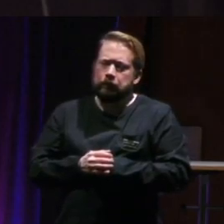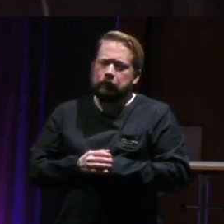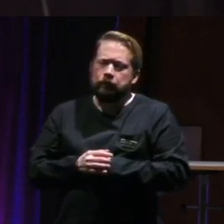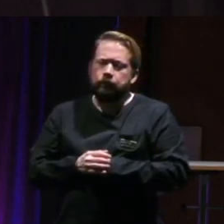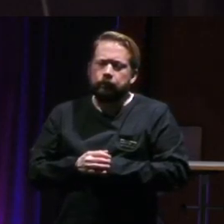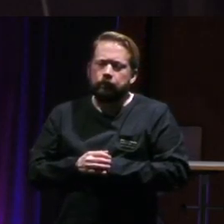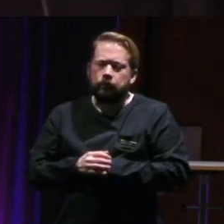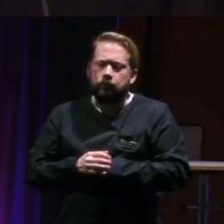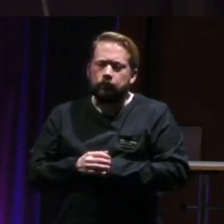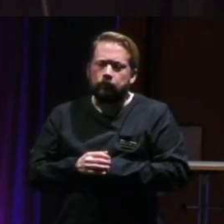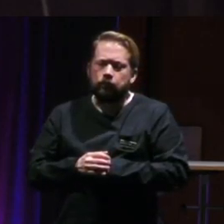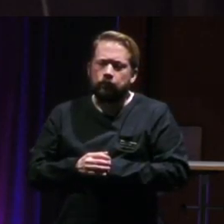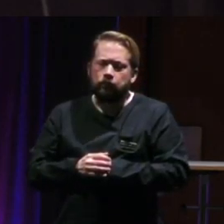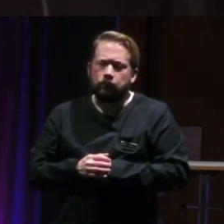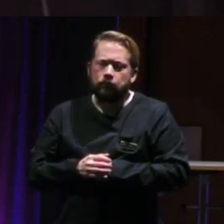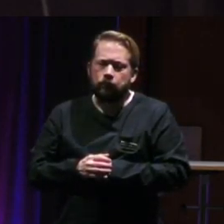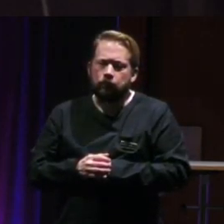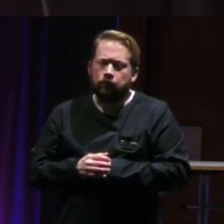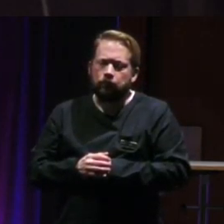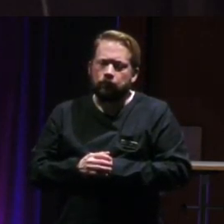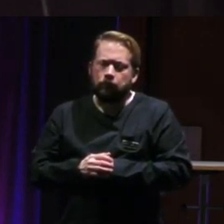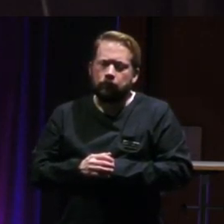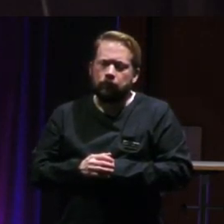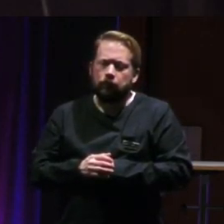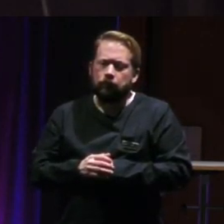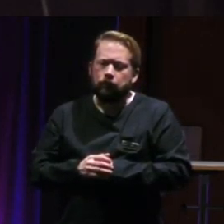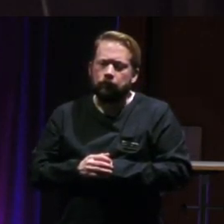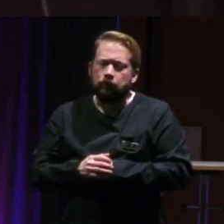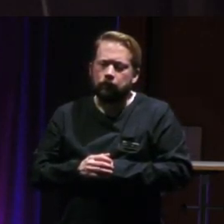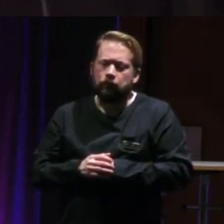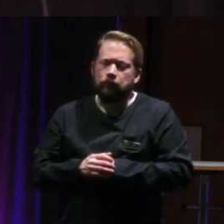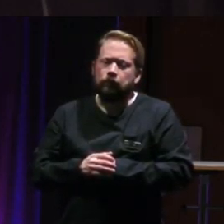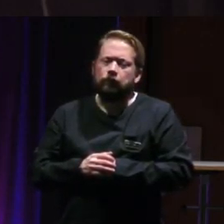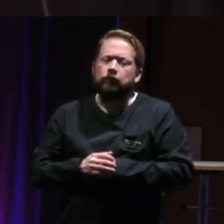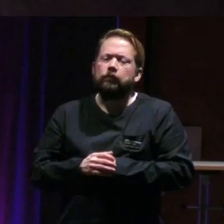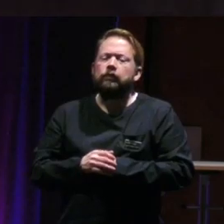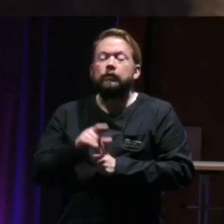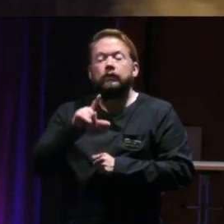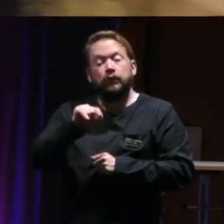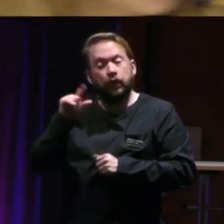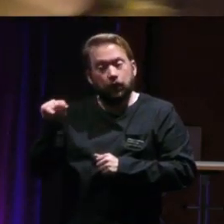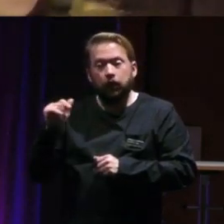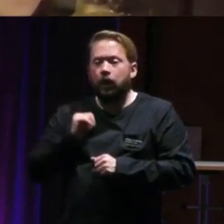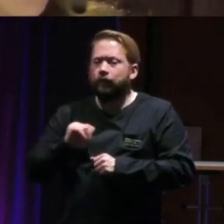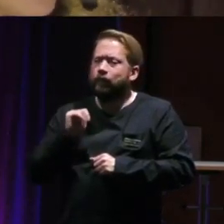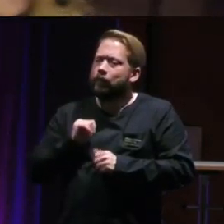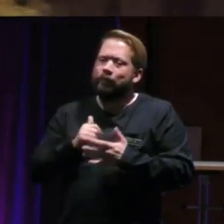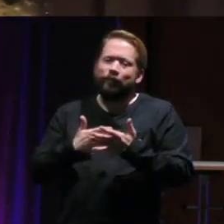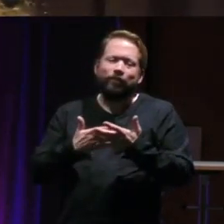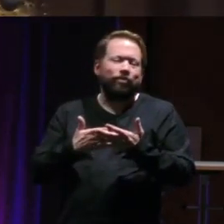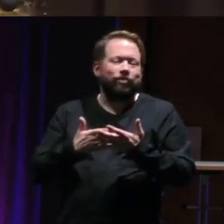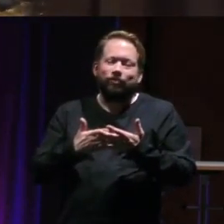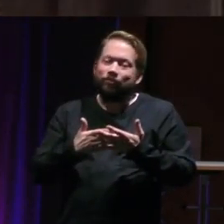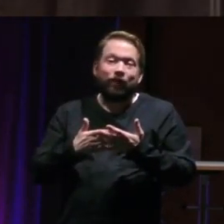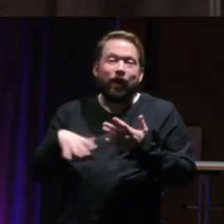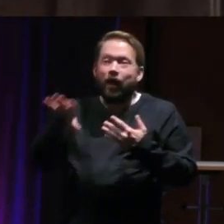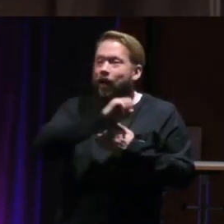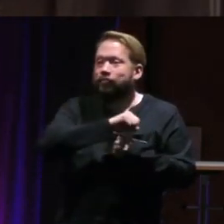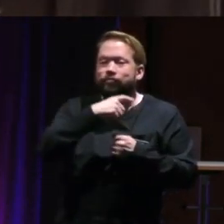Now they are like this. Mm. Sometimes they use it, but they do it like not for everyone. It's so they're choosing